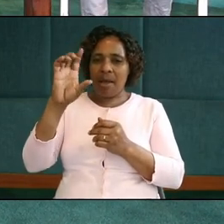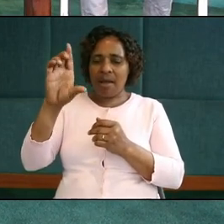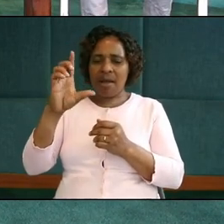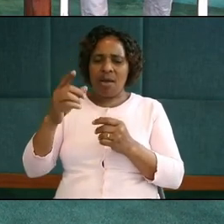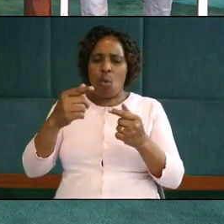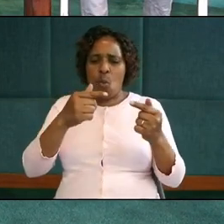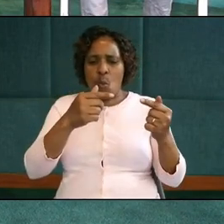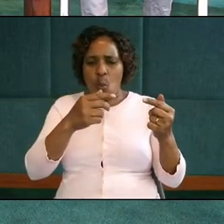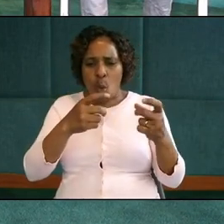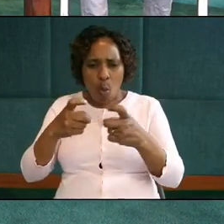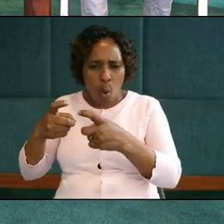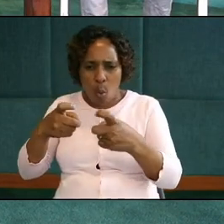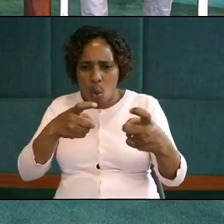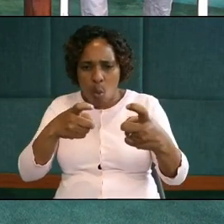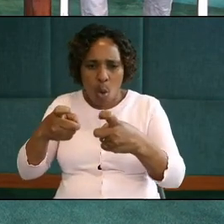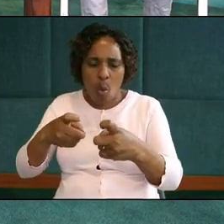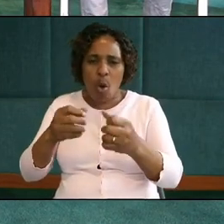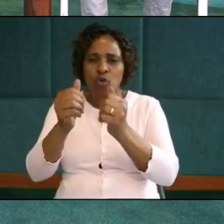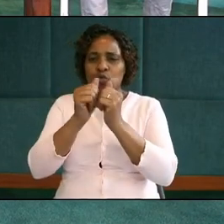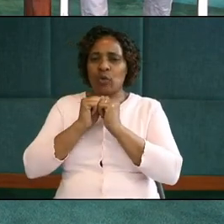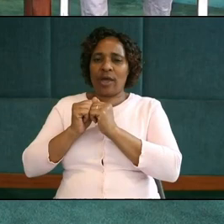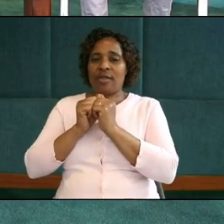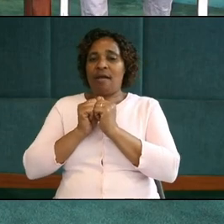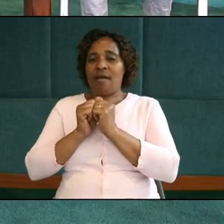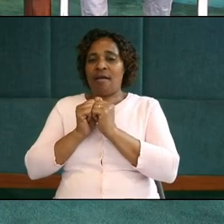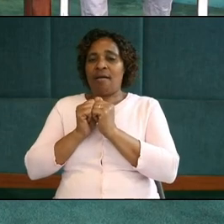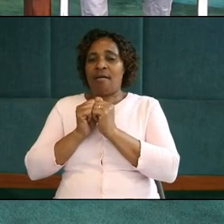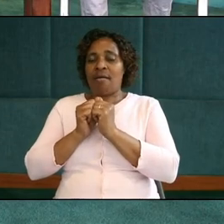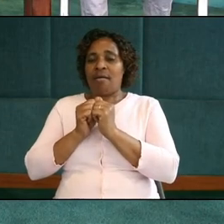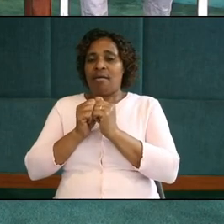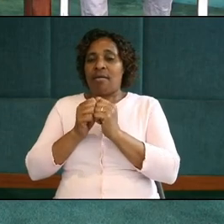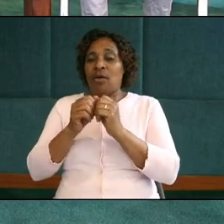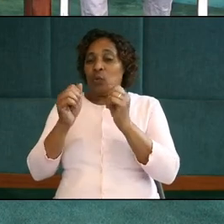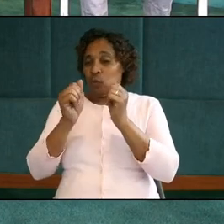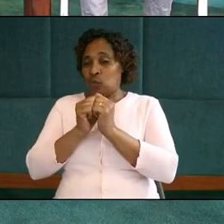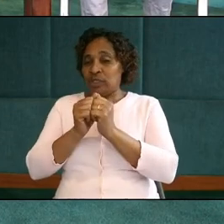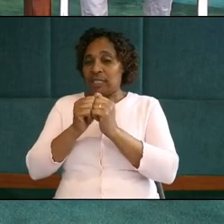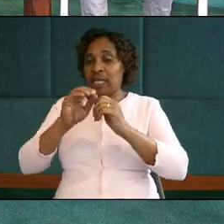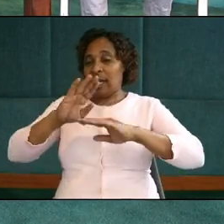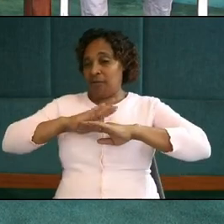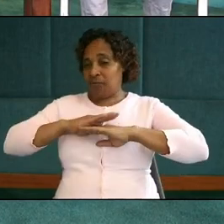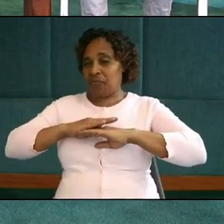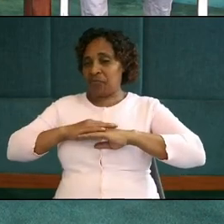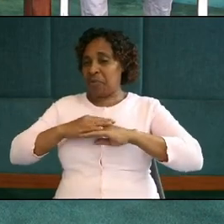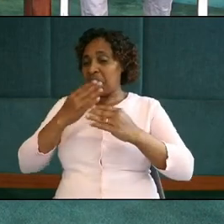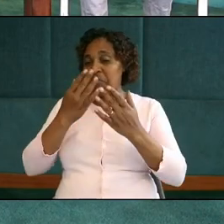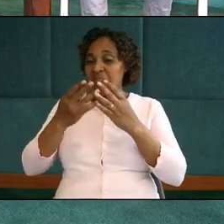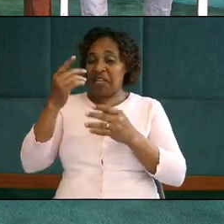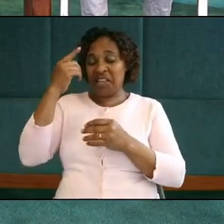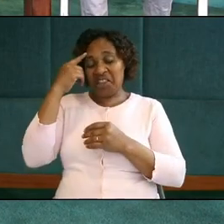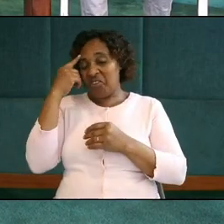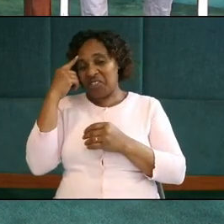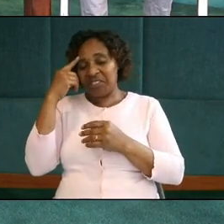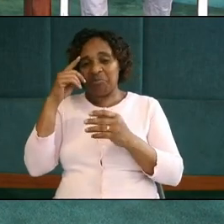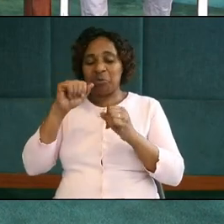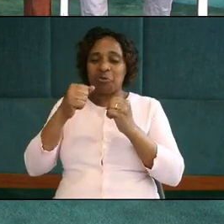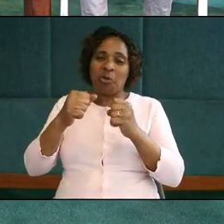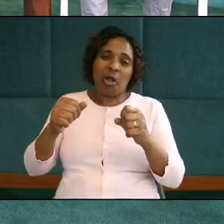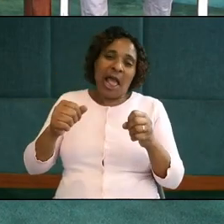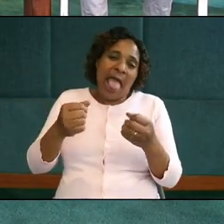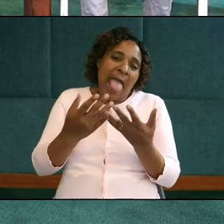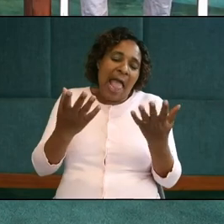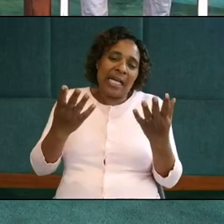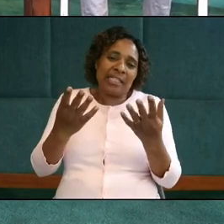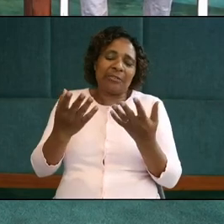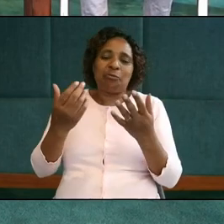to war with the Ark of the Covenant. Anyway, they went to war with it, interestingly enough. They probably thought there would be any consequences. Exactly, yeah. So there